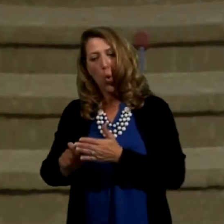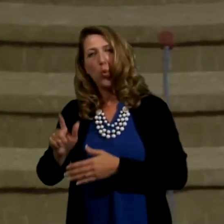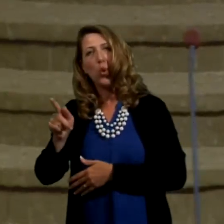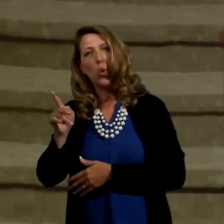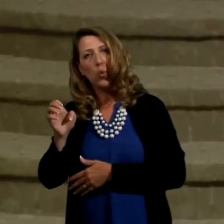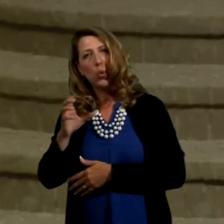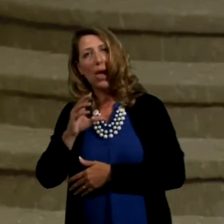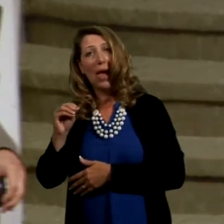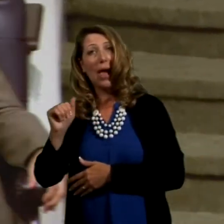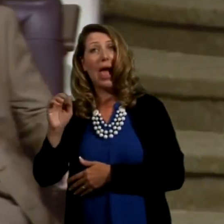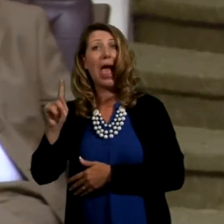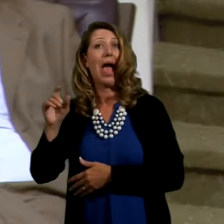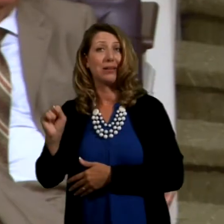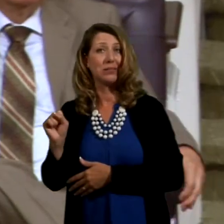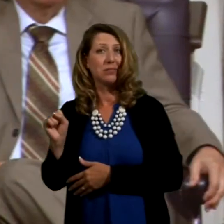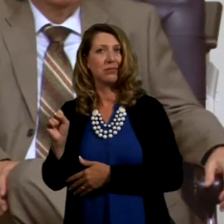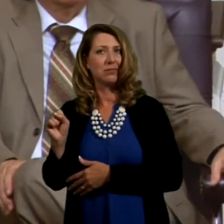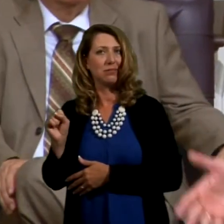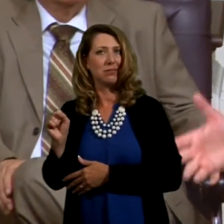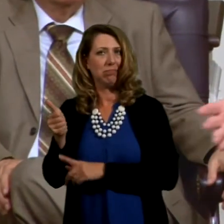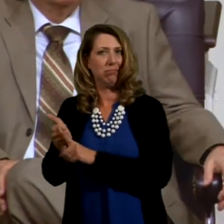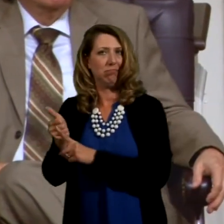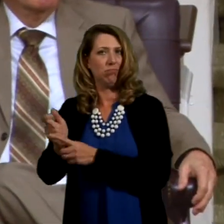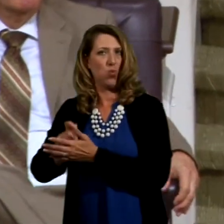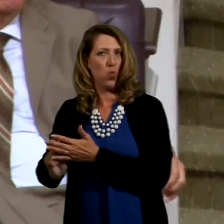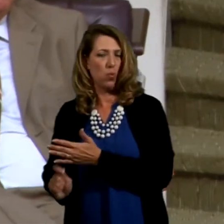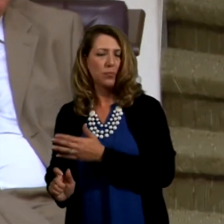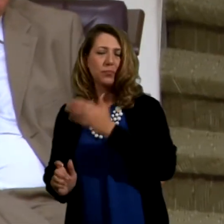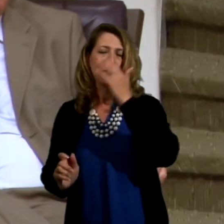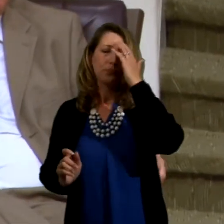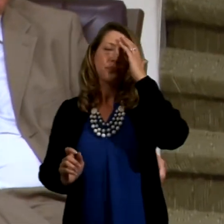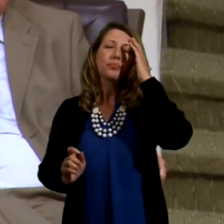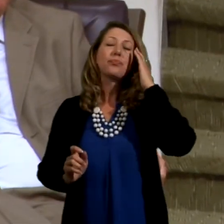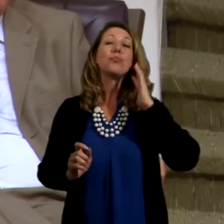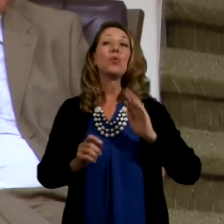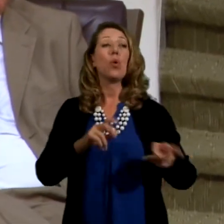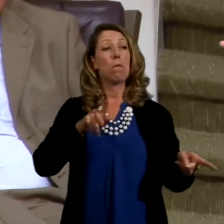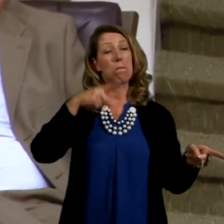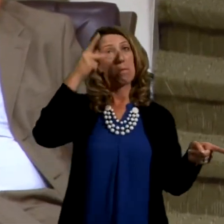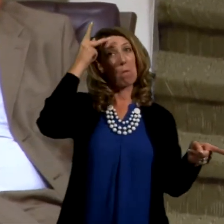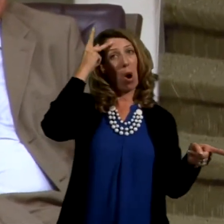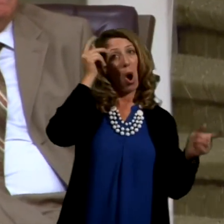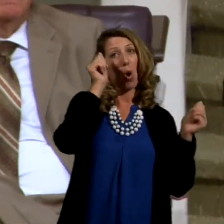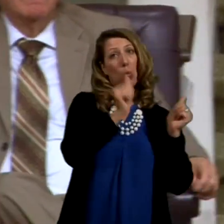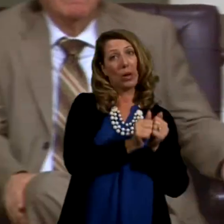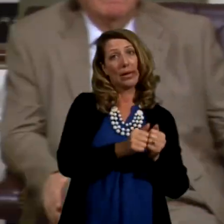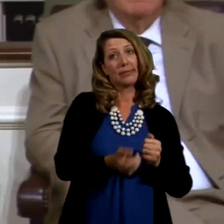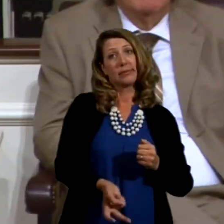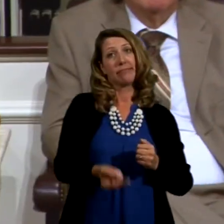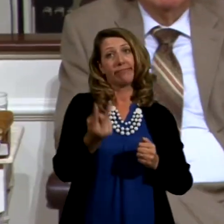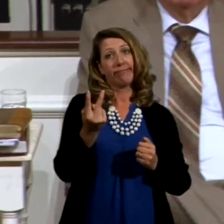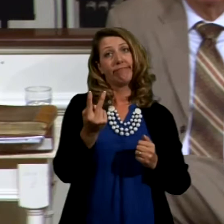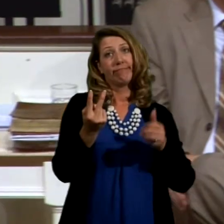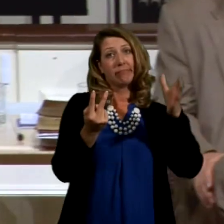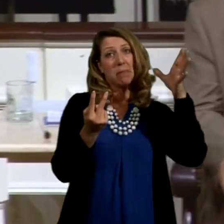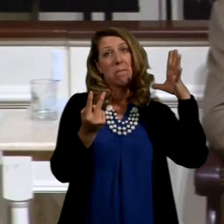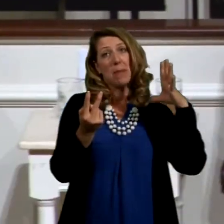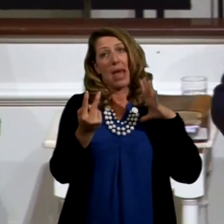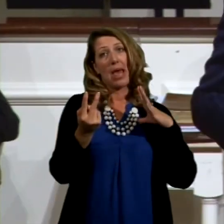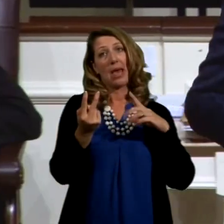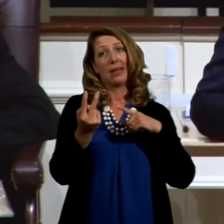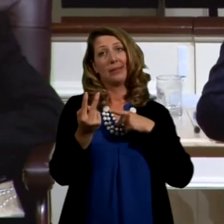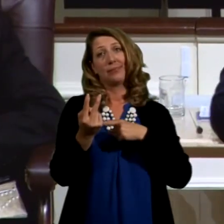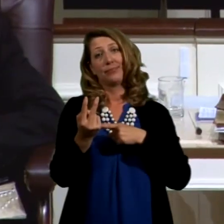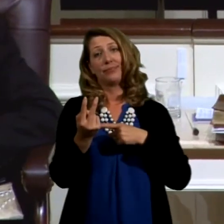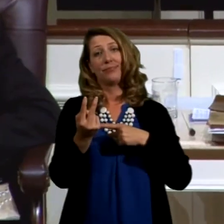Acts. So the Apostle Paul is now traveling, and two men, maybe they perceive them as being slaves of the